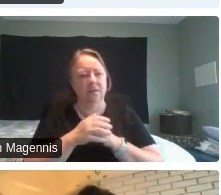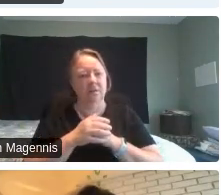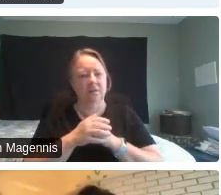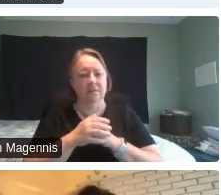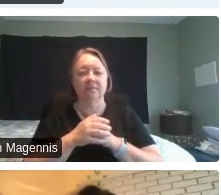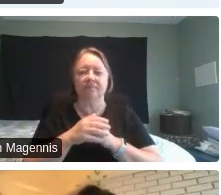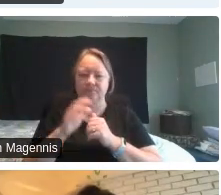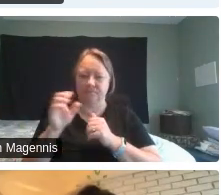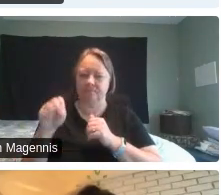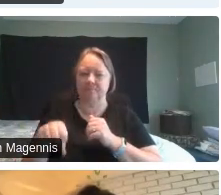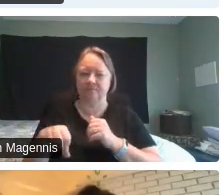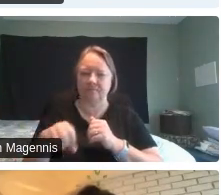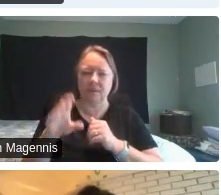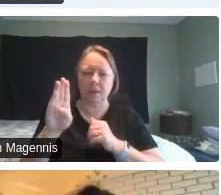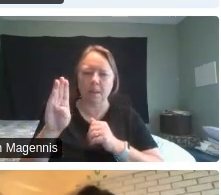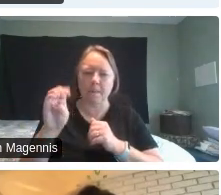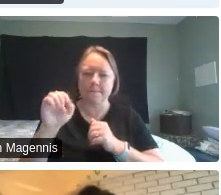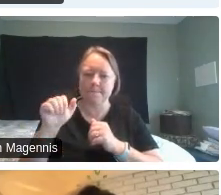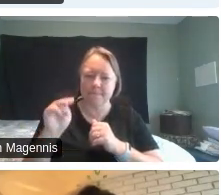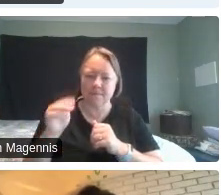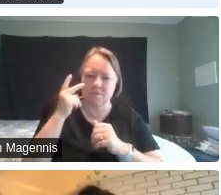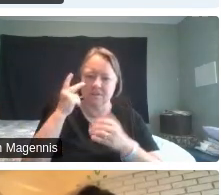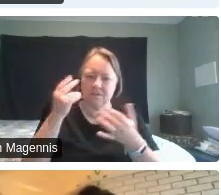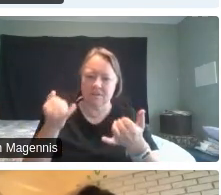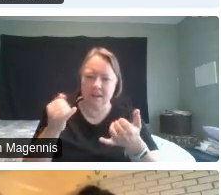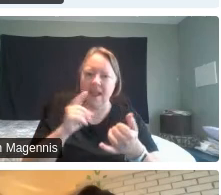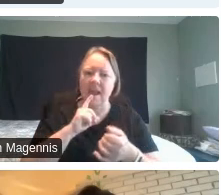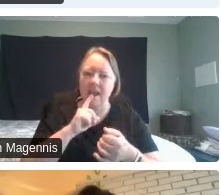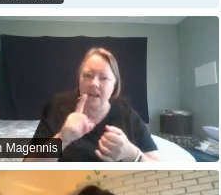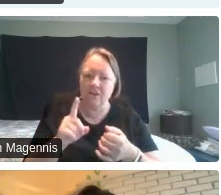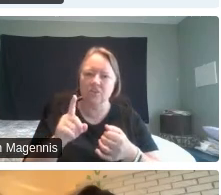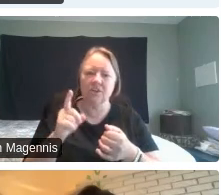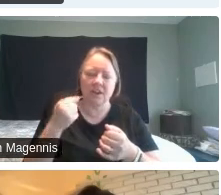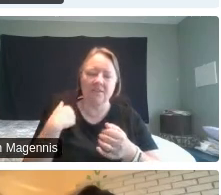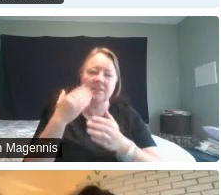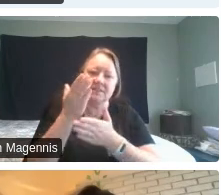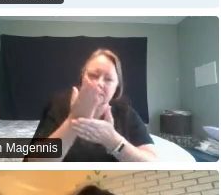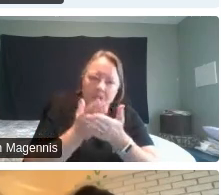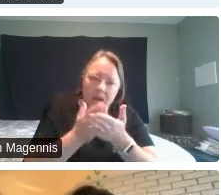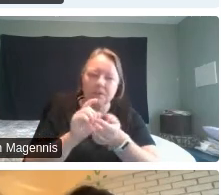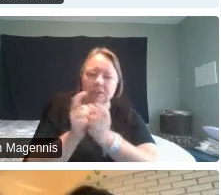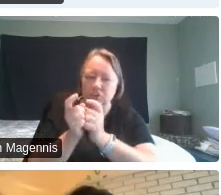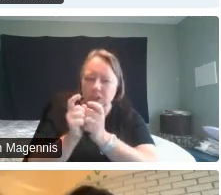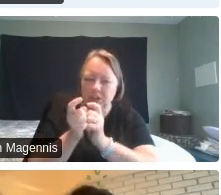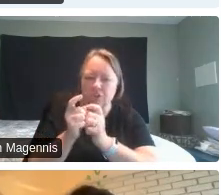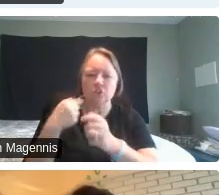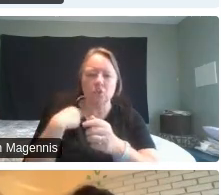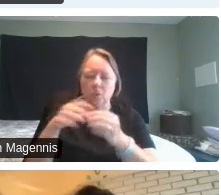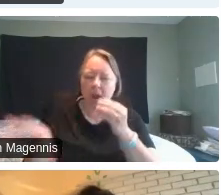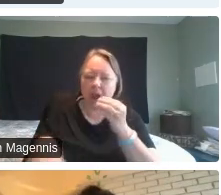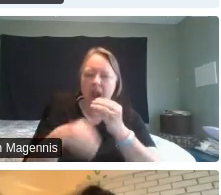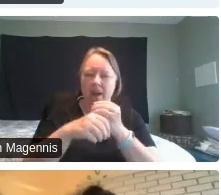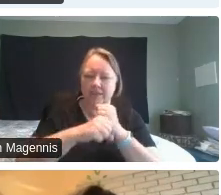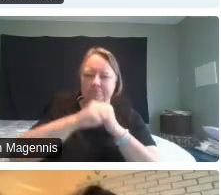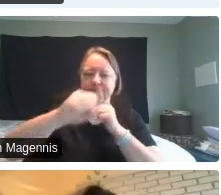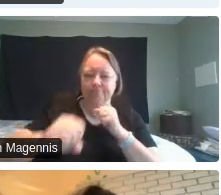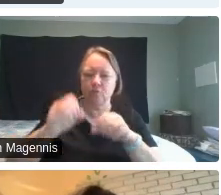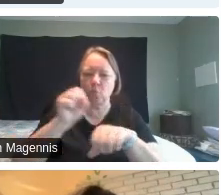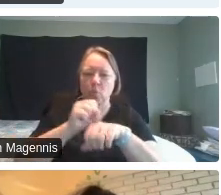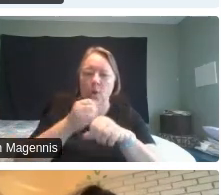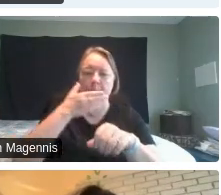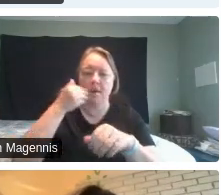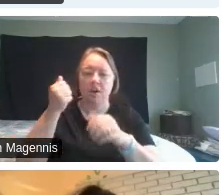So yeah, the Beam that you see today is actually going through some changes. So we are expanding it to work better in group